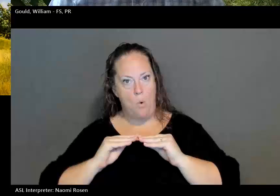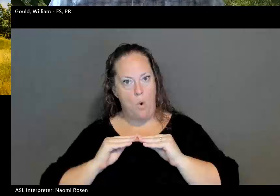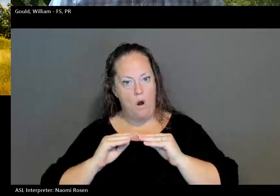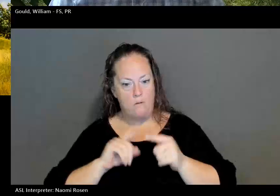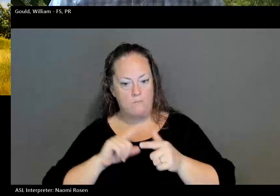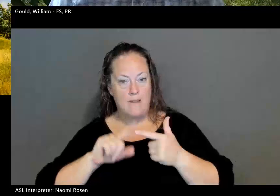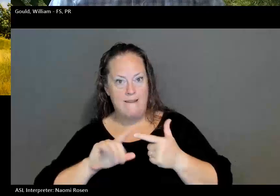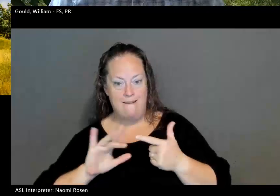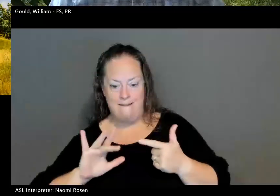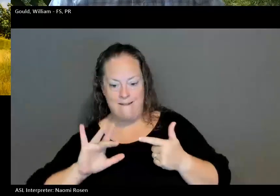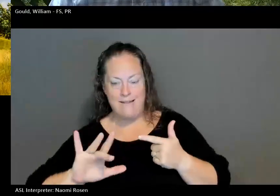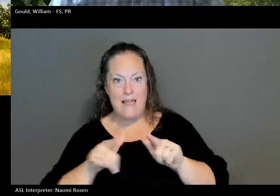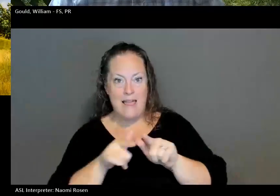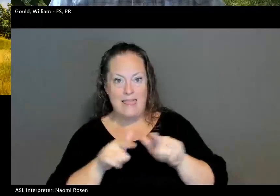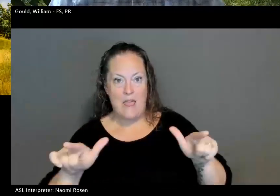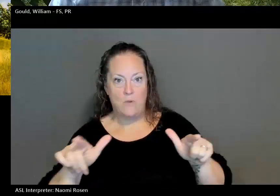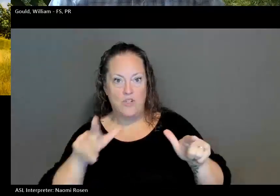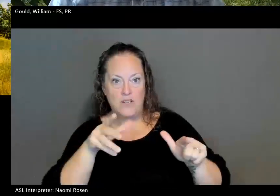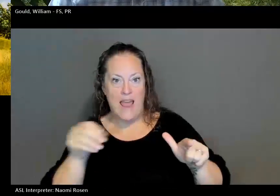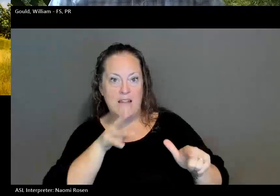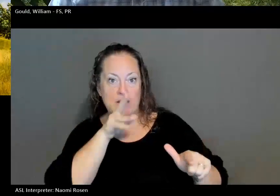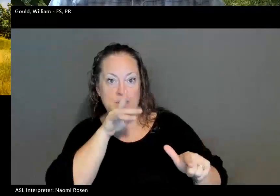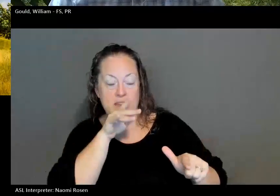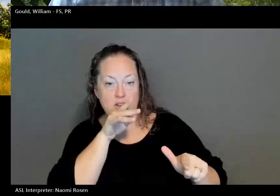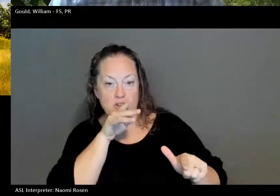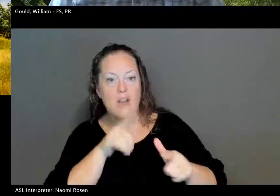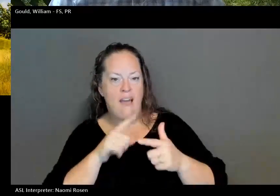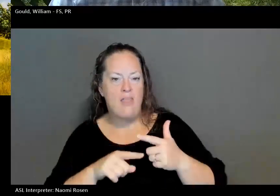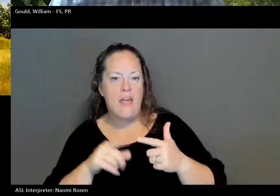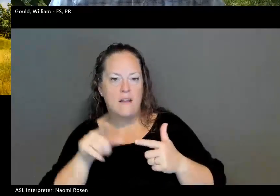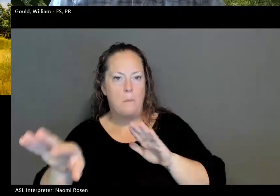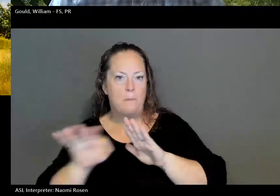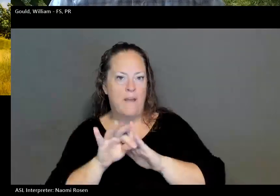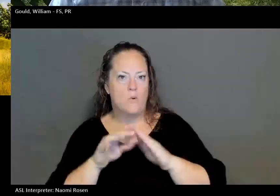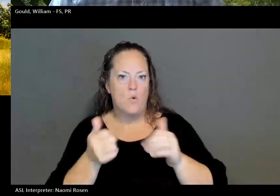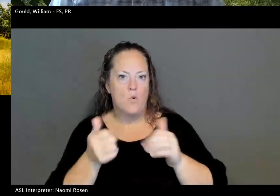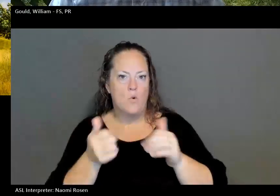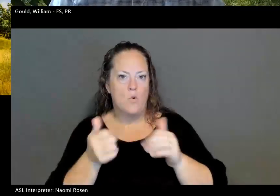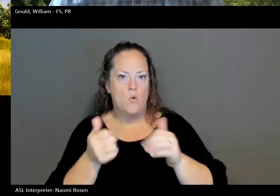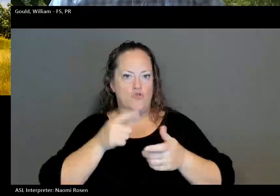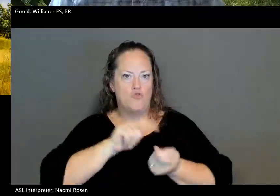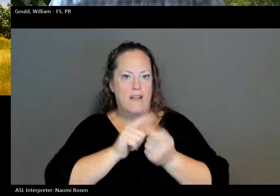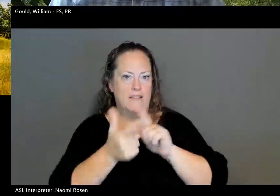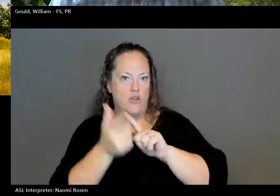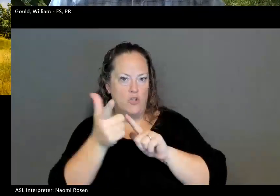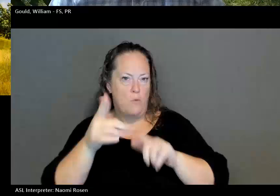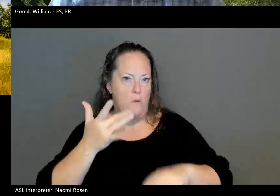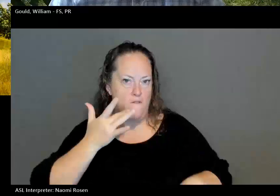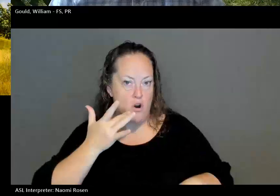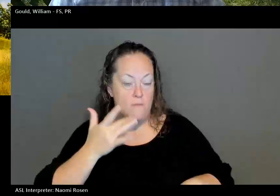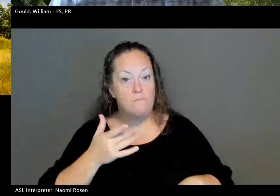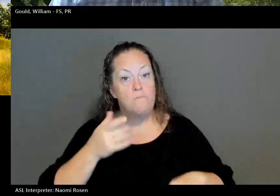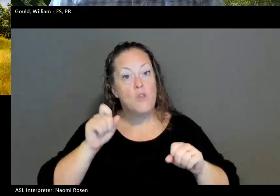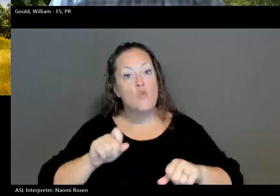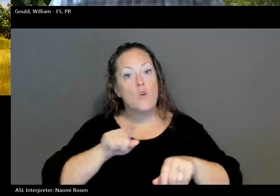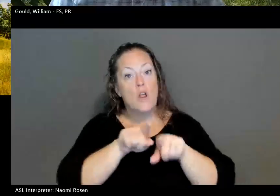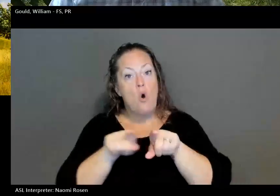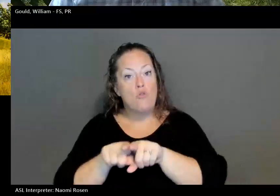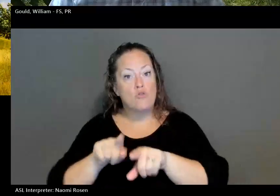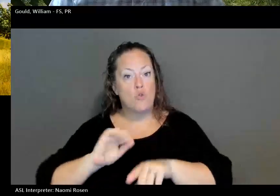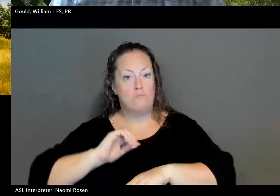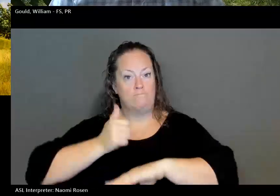Language. There is also sign language interpretation available. You can also turn on live captions by selecting